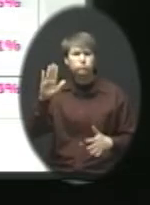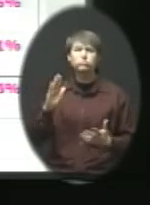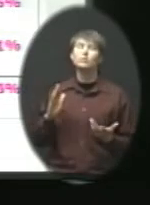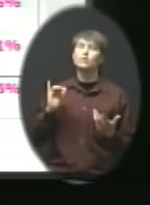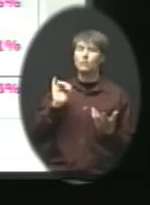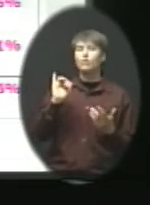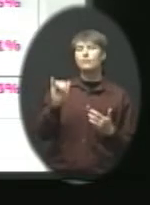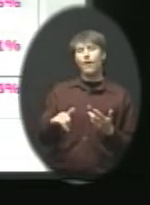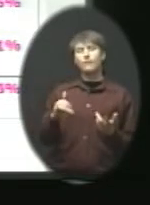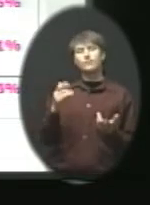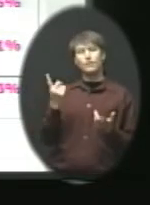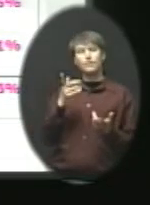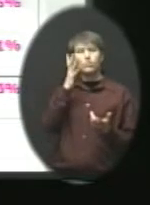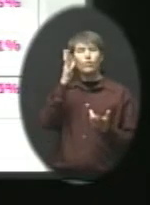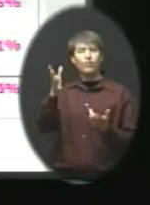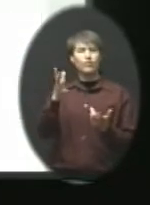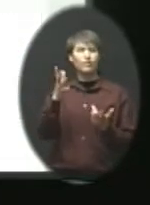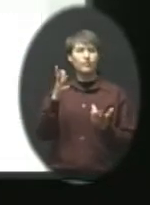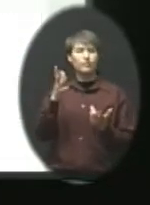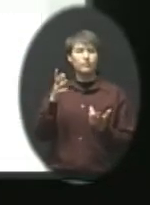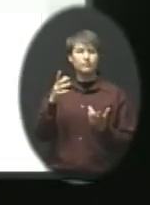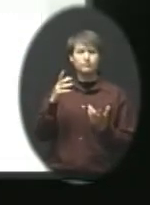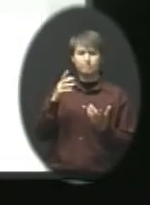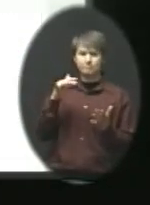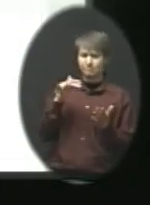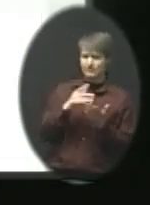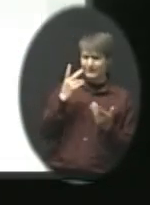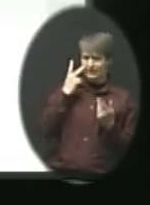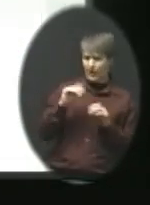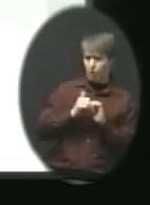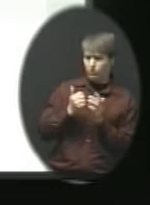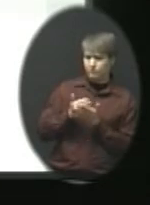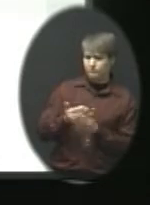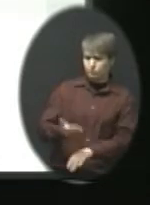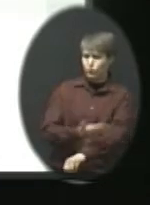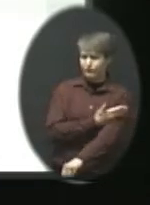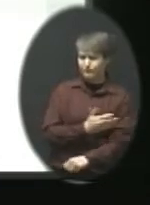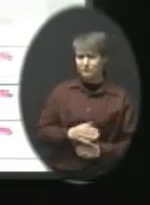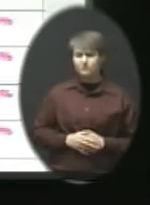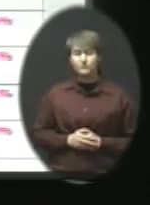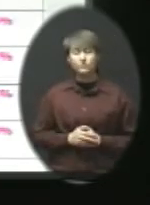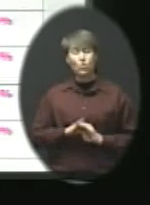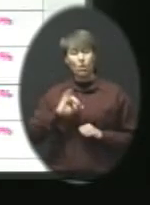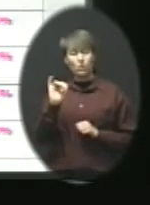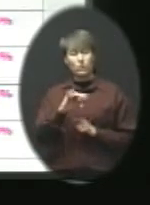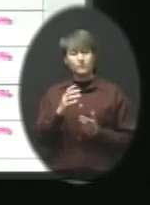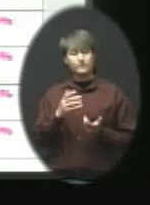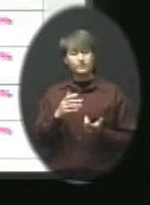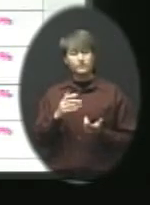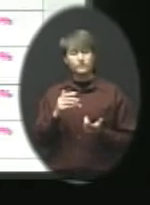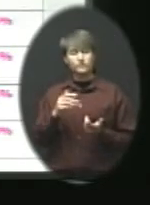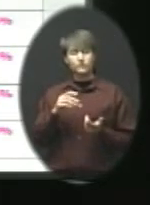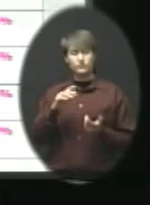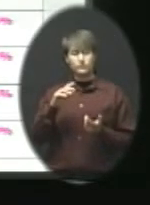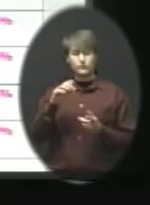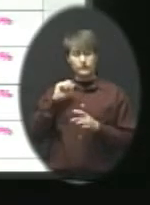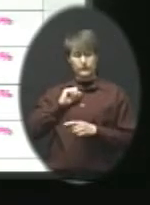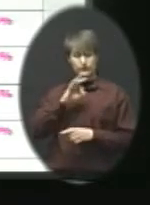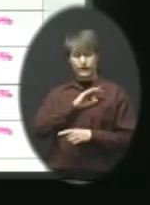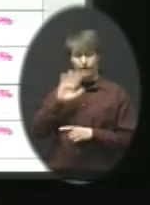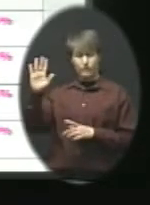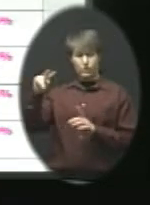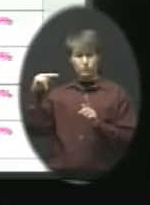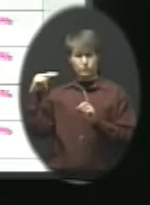that's an area that we'll continue to take a look at. And we also want to take a look at where the staff has a perception regarding